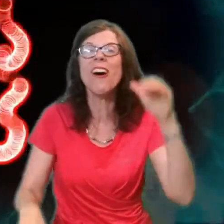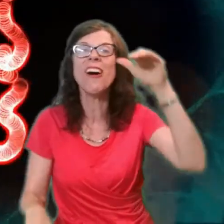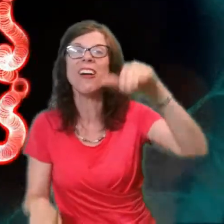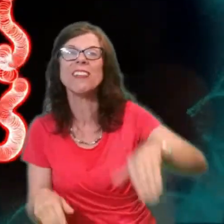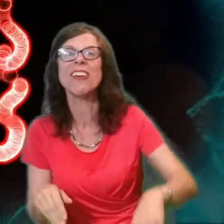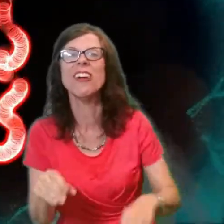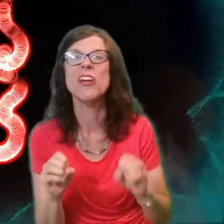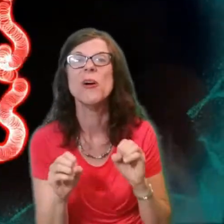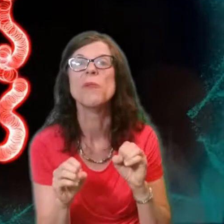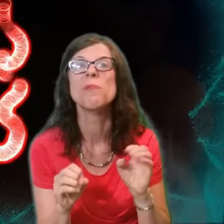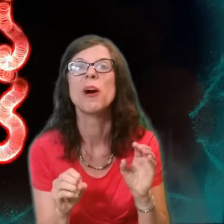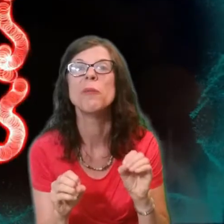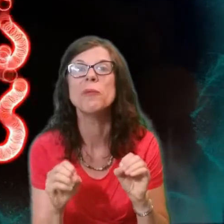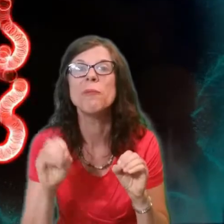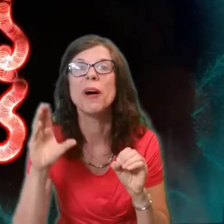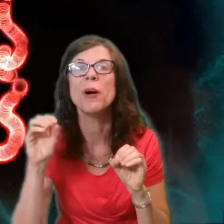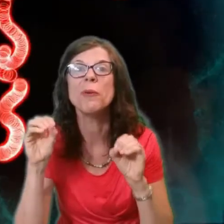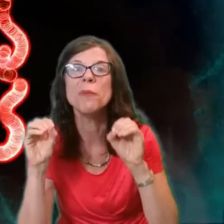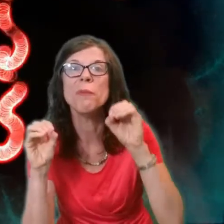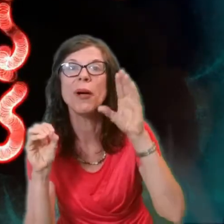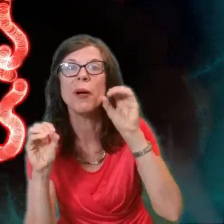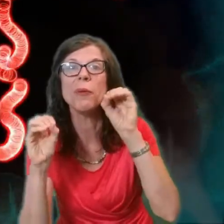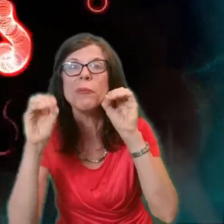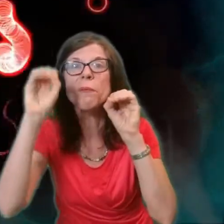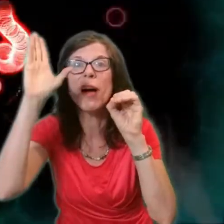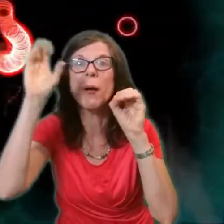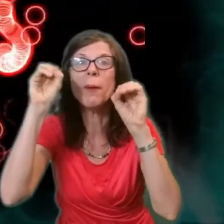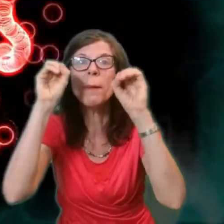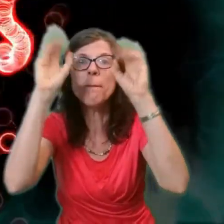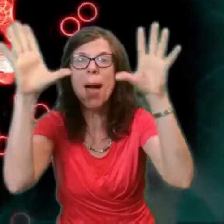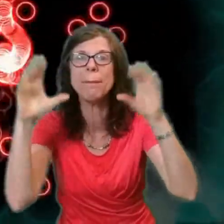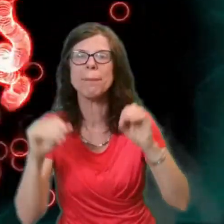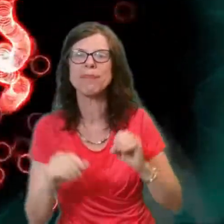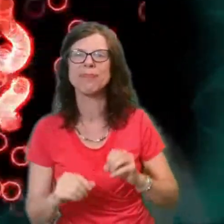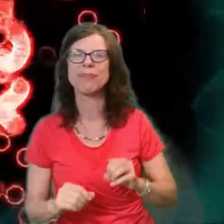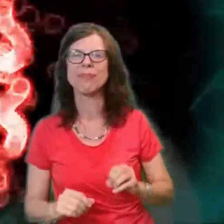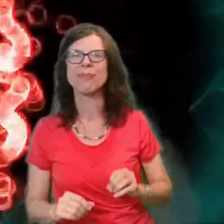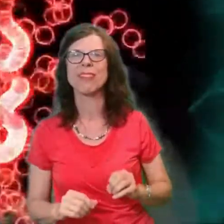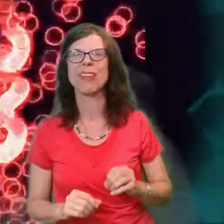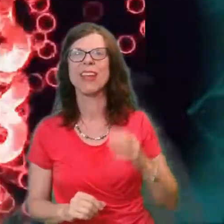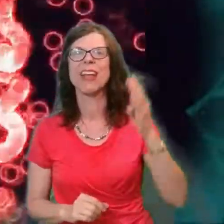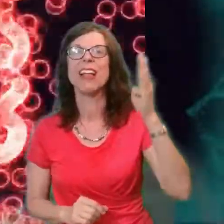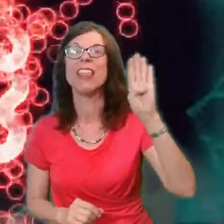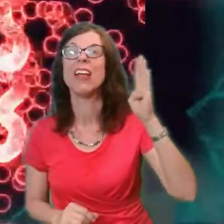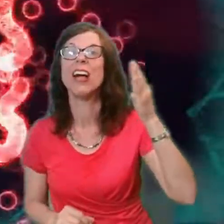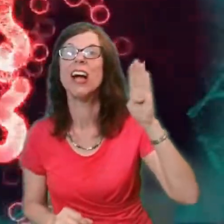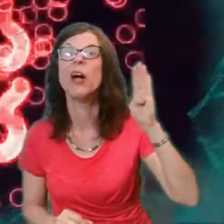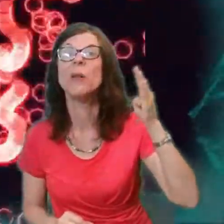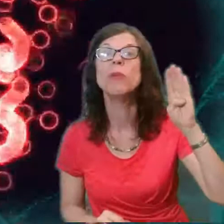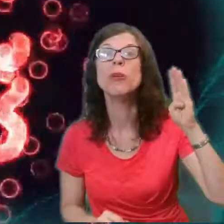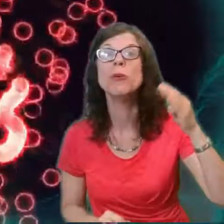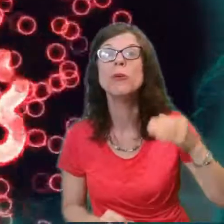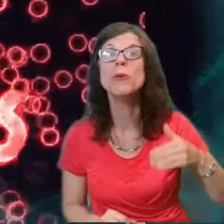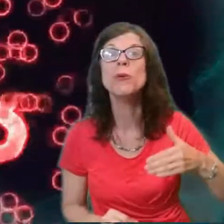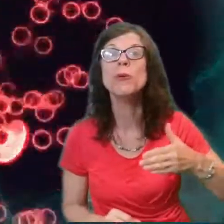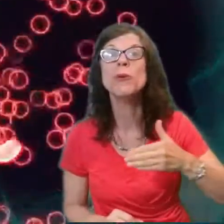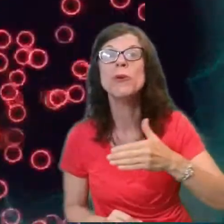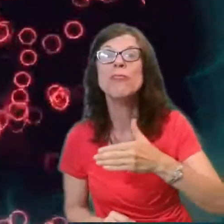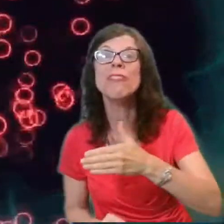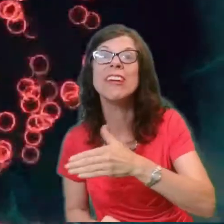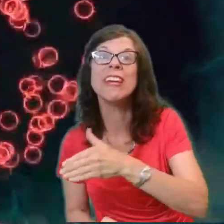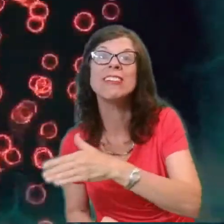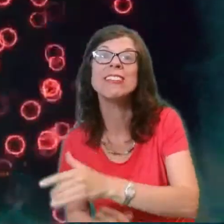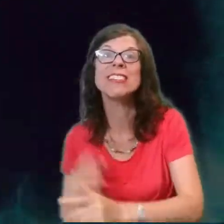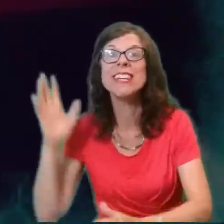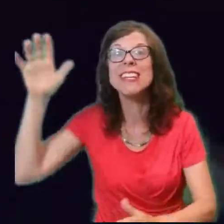the water. Bubble, bubble, bubble, bubble, pop. The